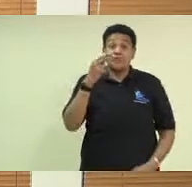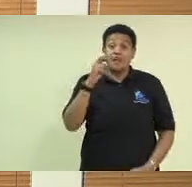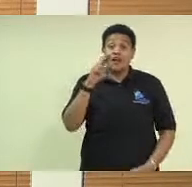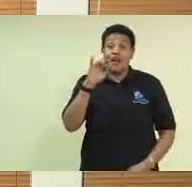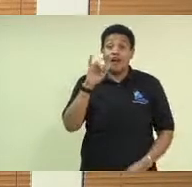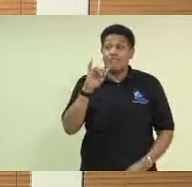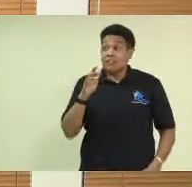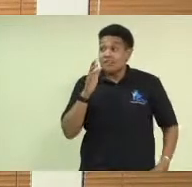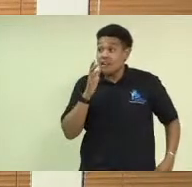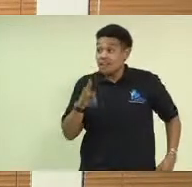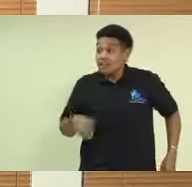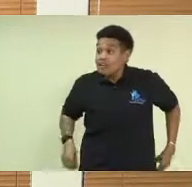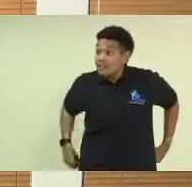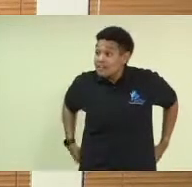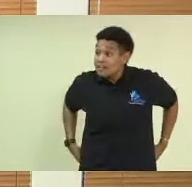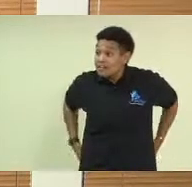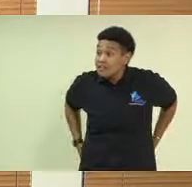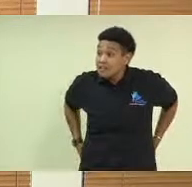No?